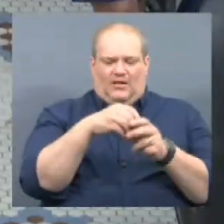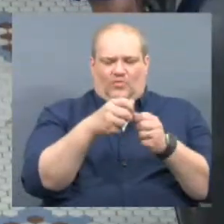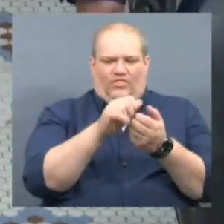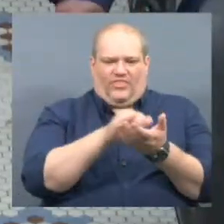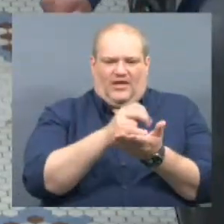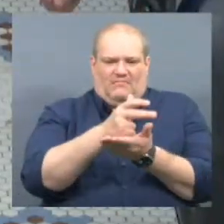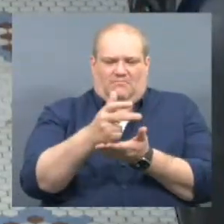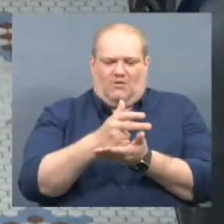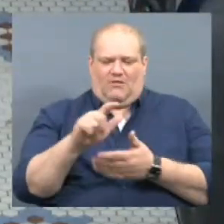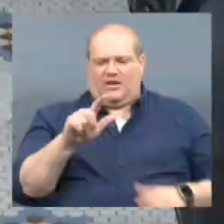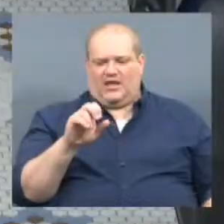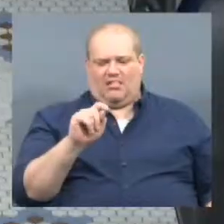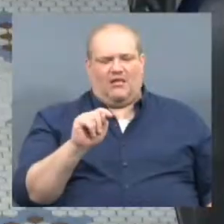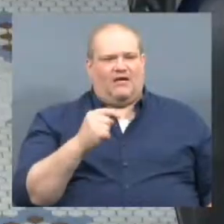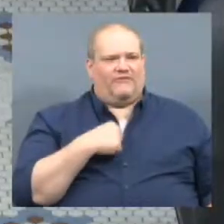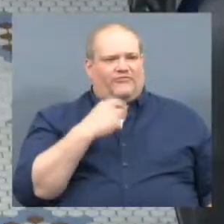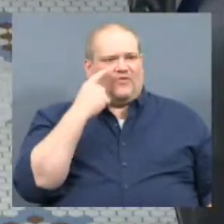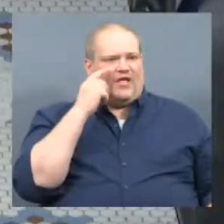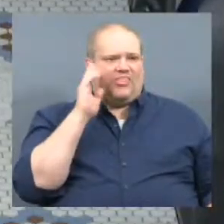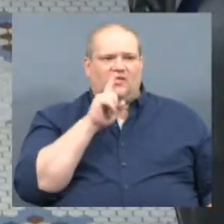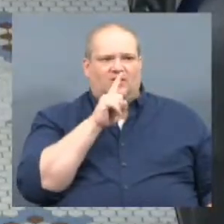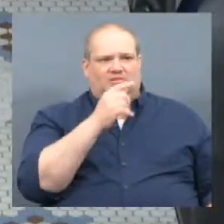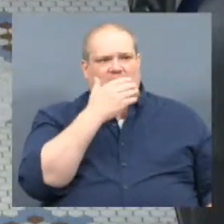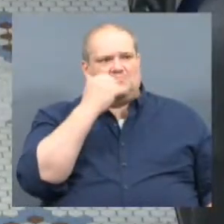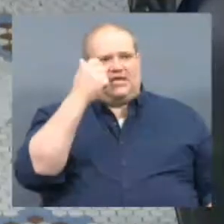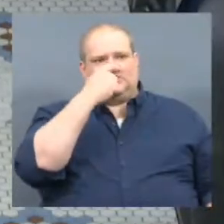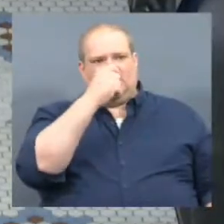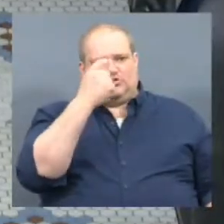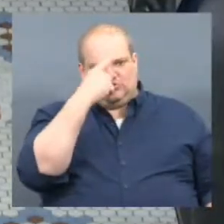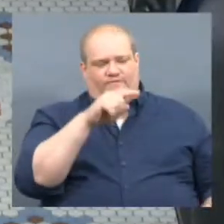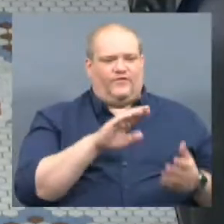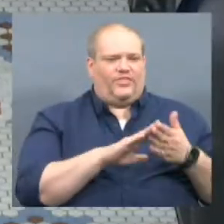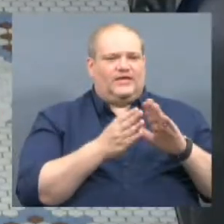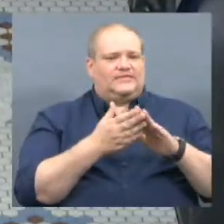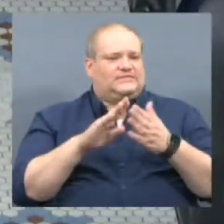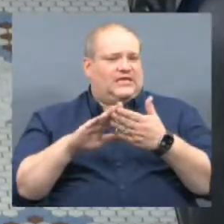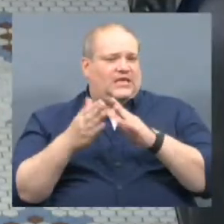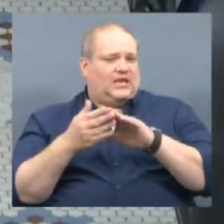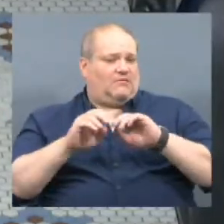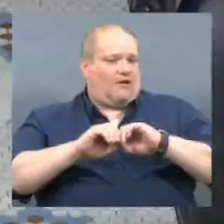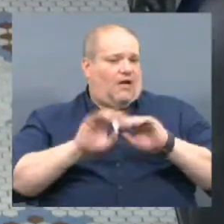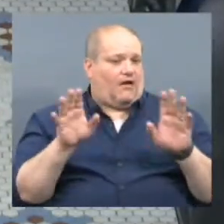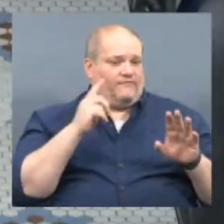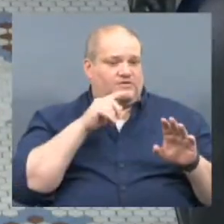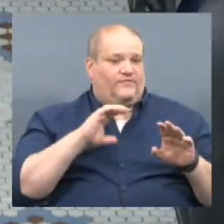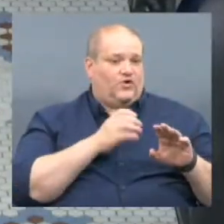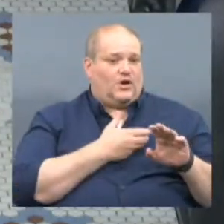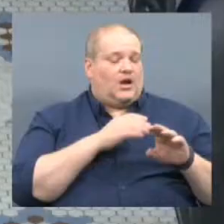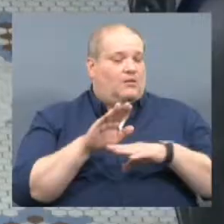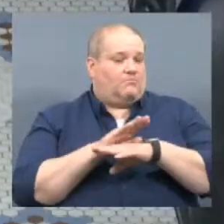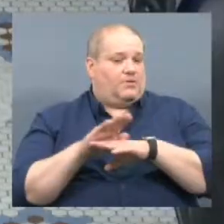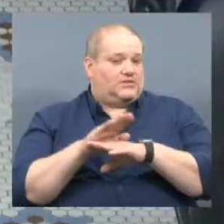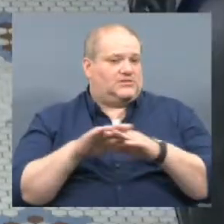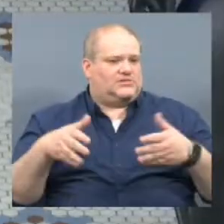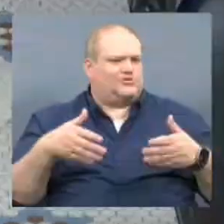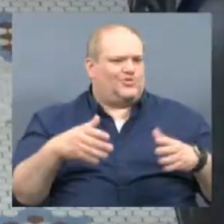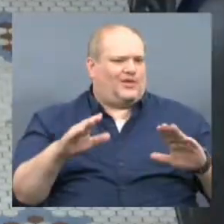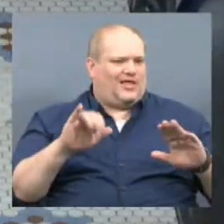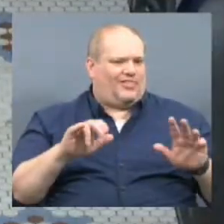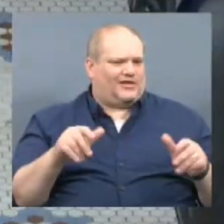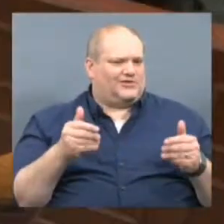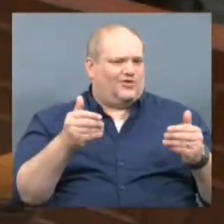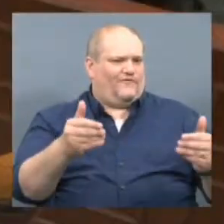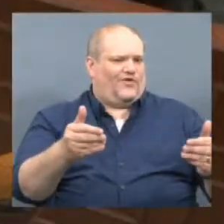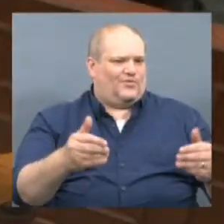lot. So I think it's in the best interest of the city and obviously for our business to allow this to go